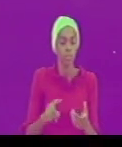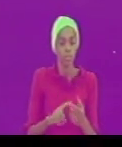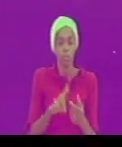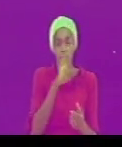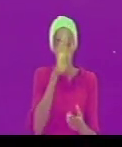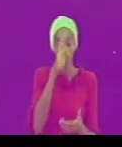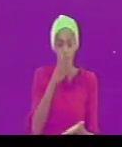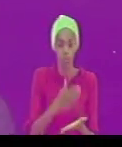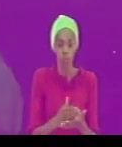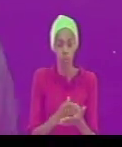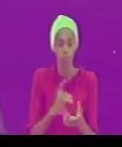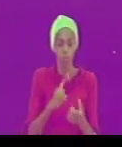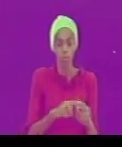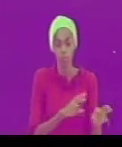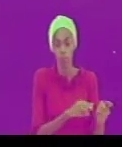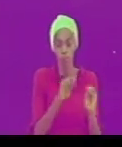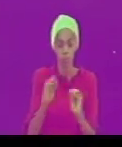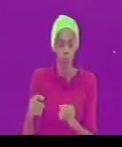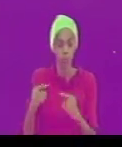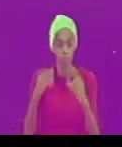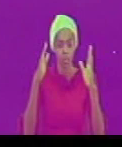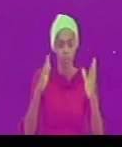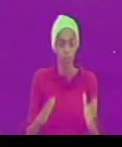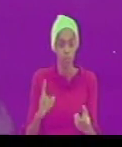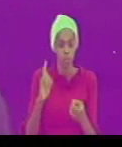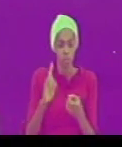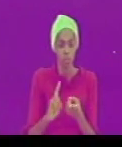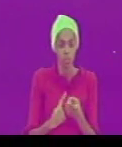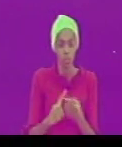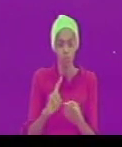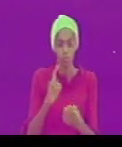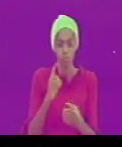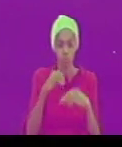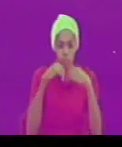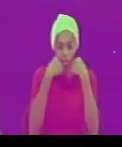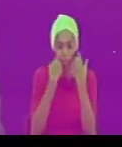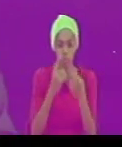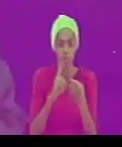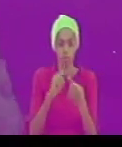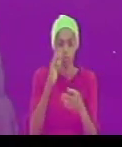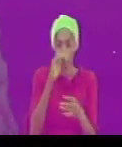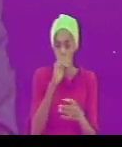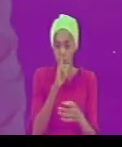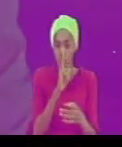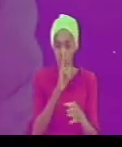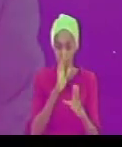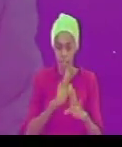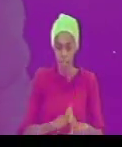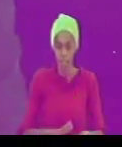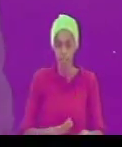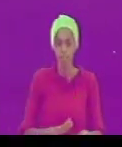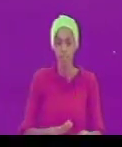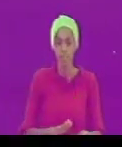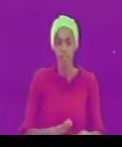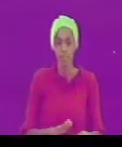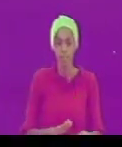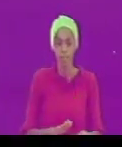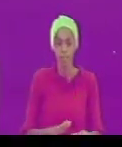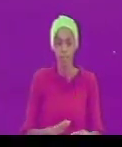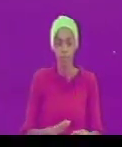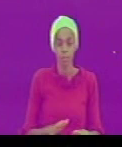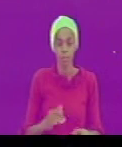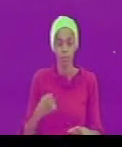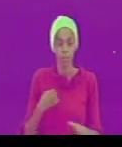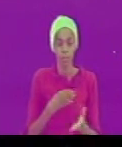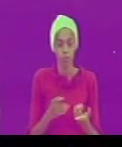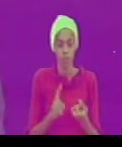silence. That is why we want to pray now. But before we pray, you jump on your feet. We want to first of all thank God